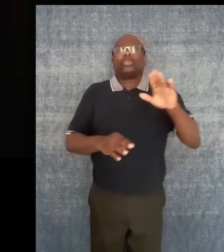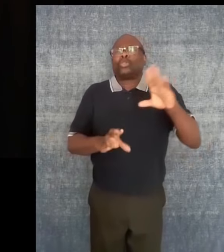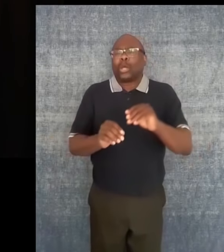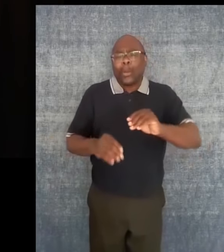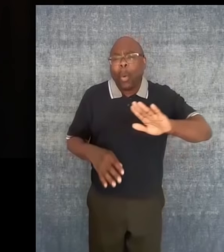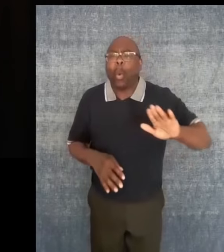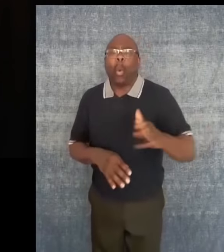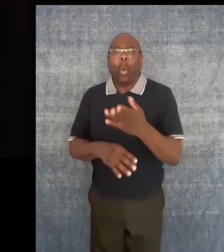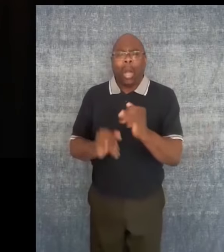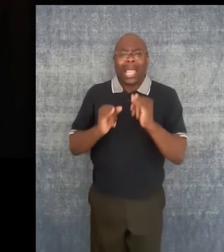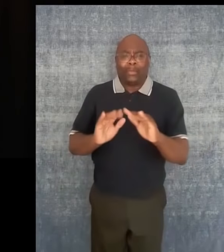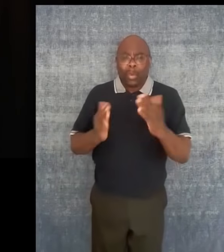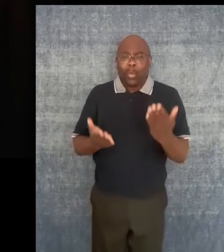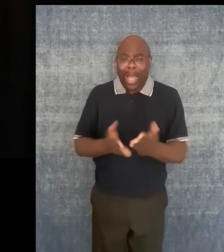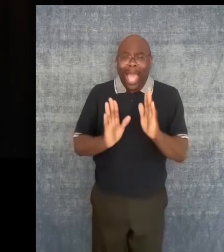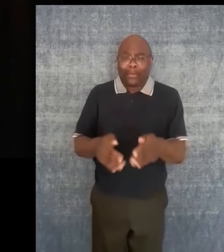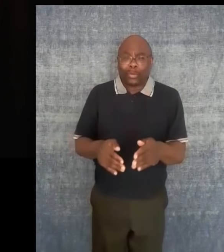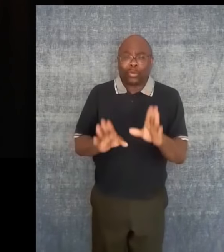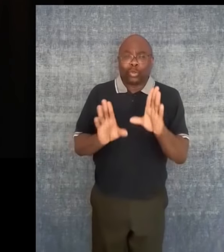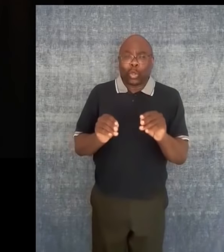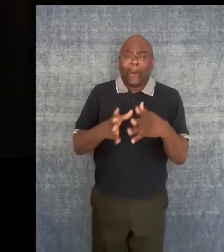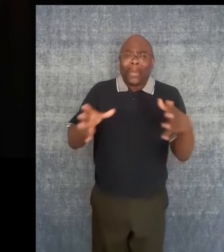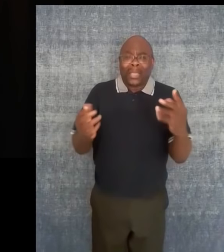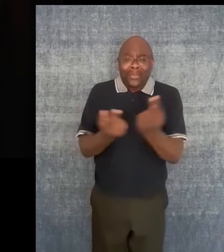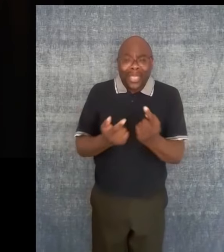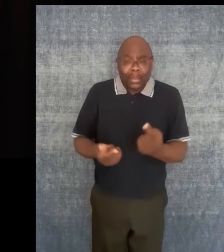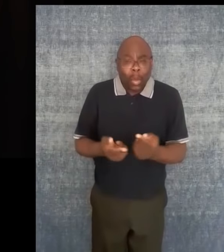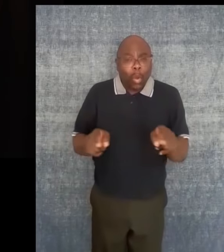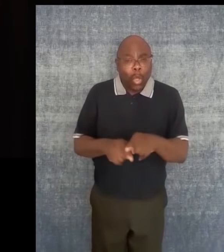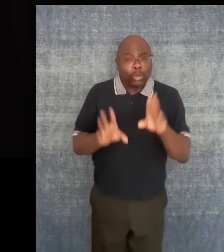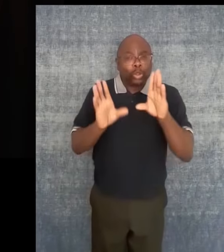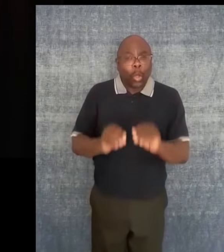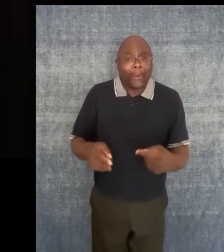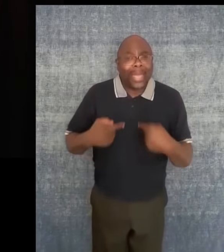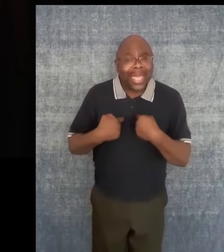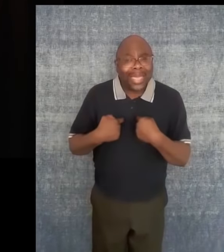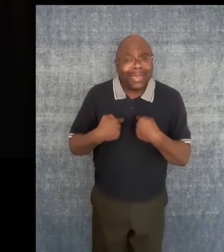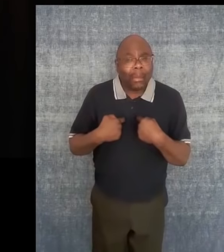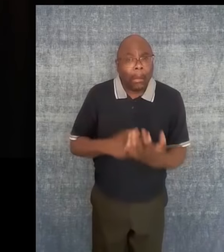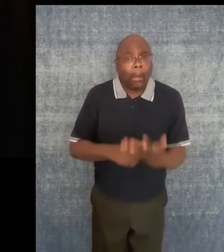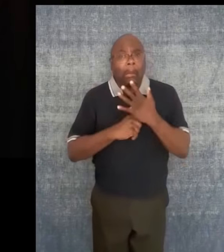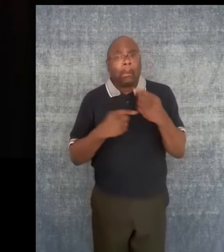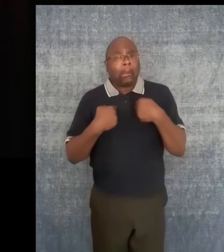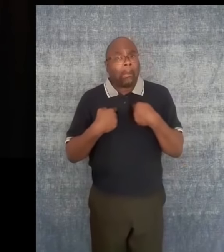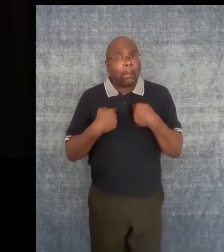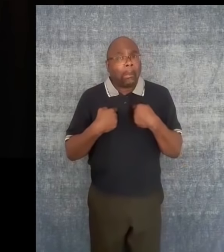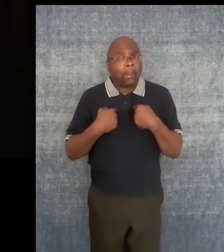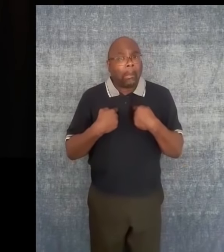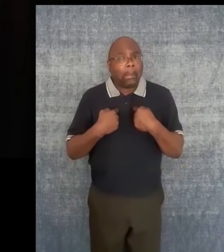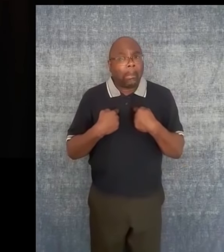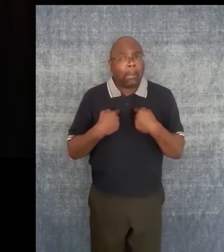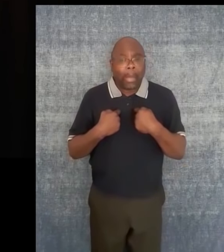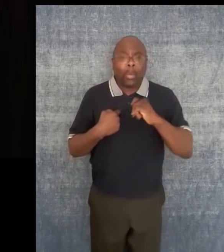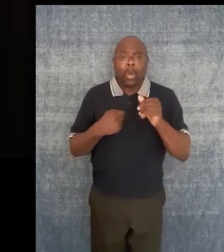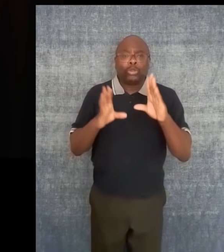evil and injustice in the world, yes, he'd have to stop those big things, but he'd actually have to stop me as well. He